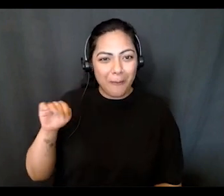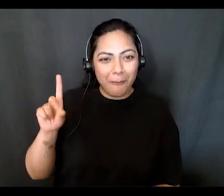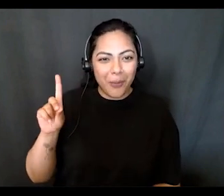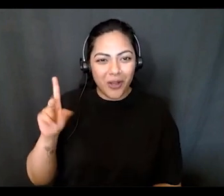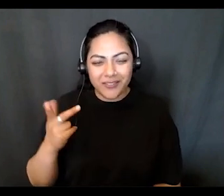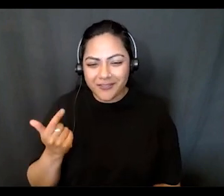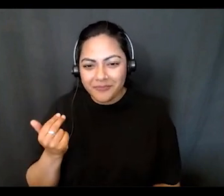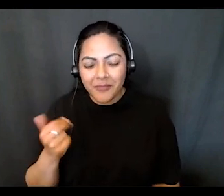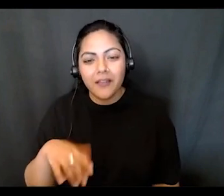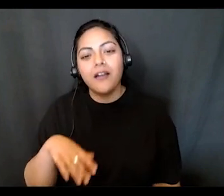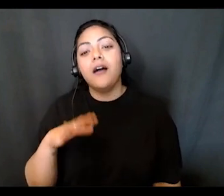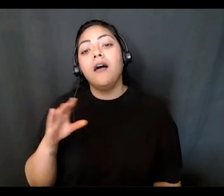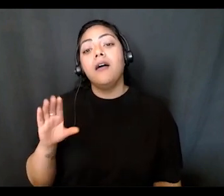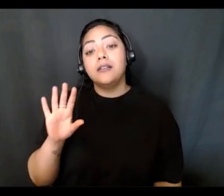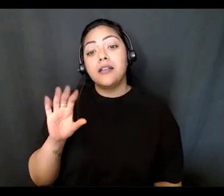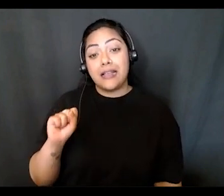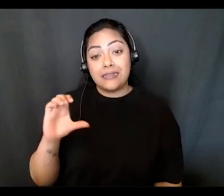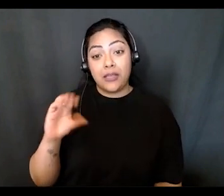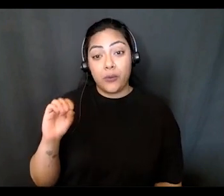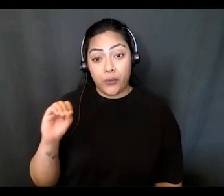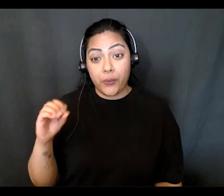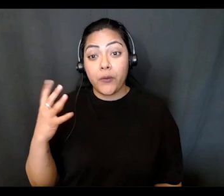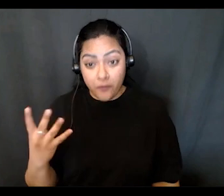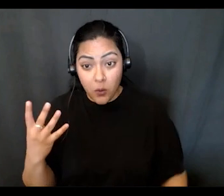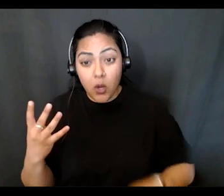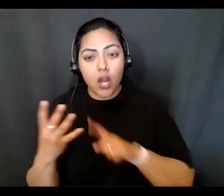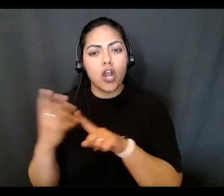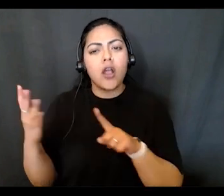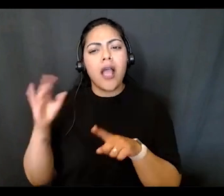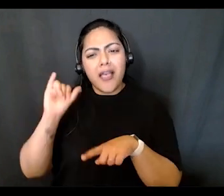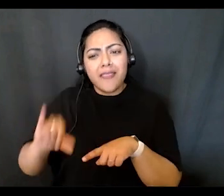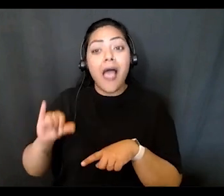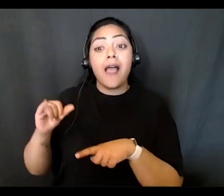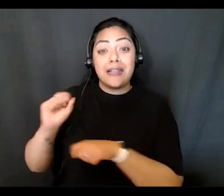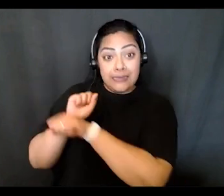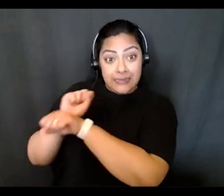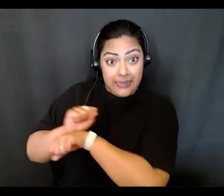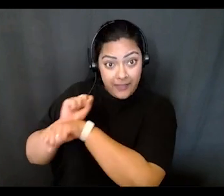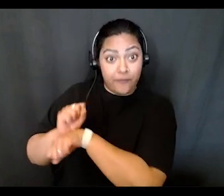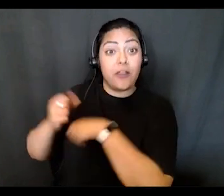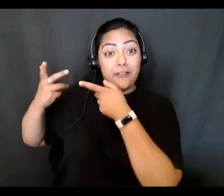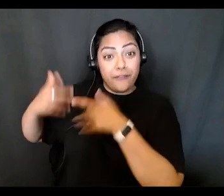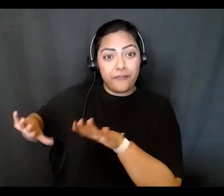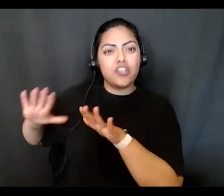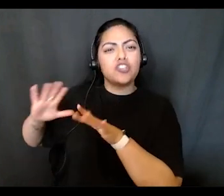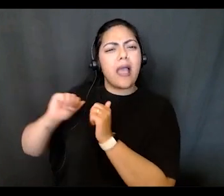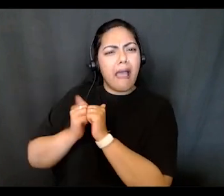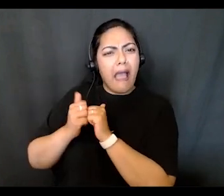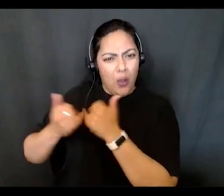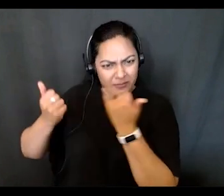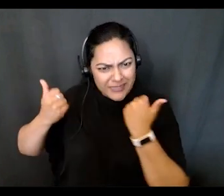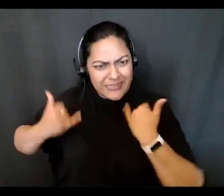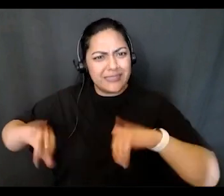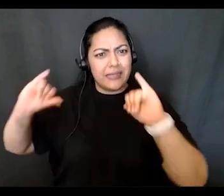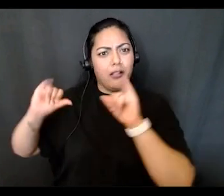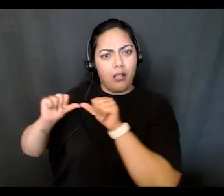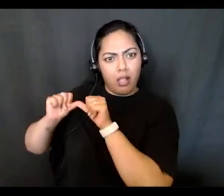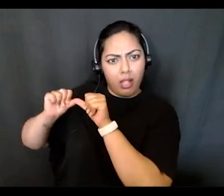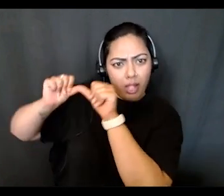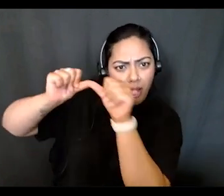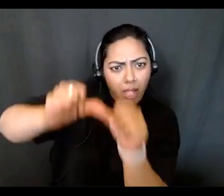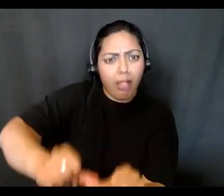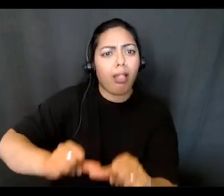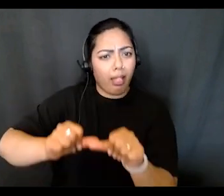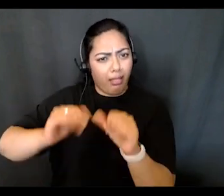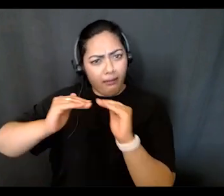the legacy of slavery, right? How that continues to manifest in the healthcare system. Dr. Dryden talked about pain and